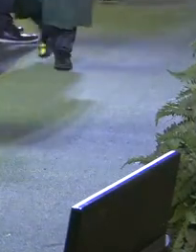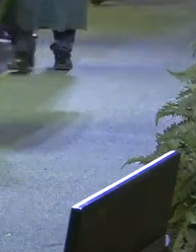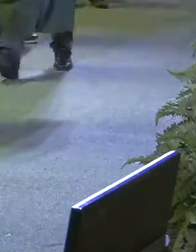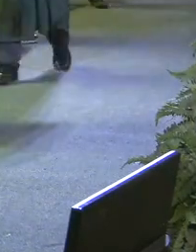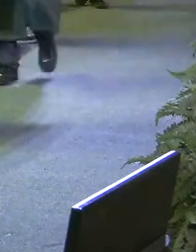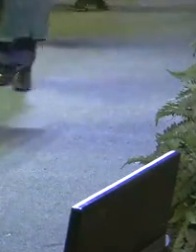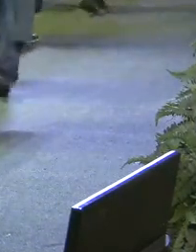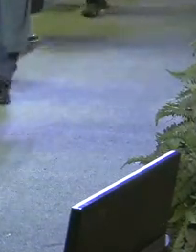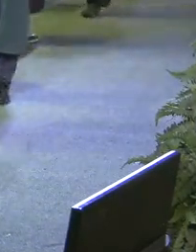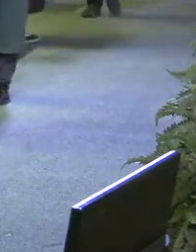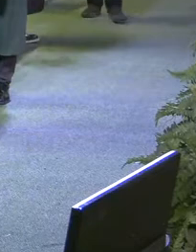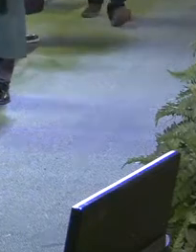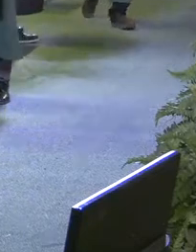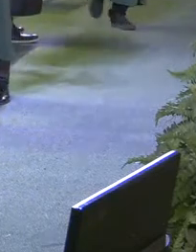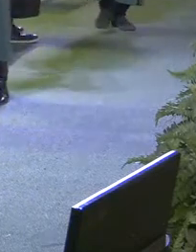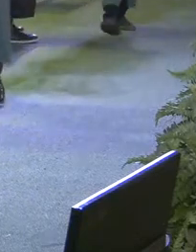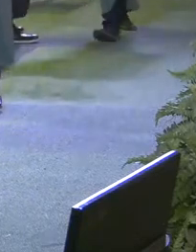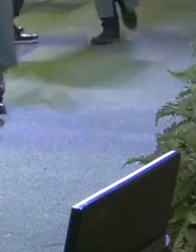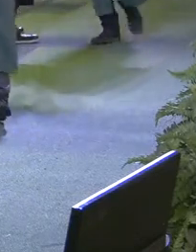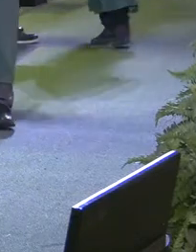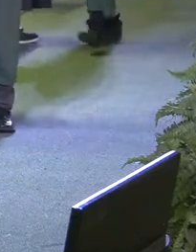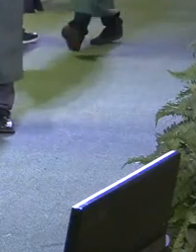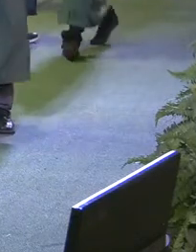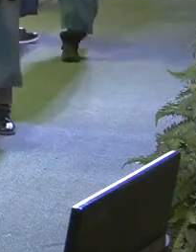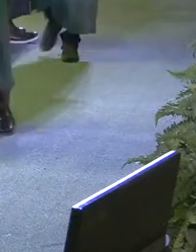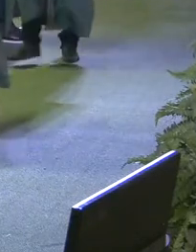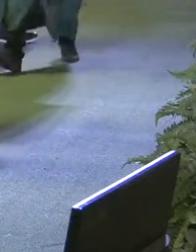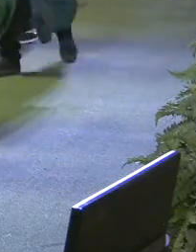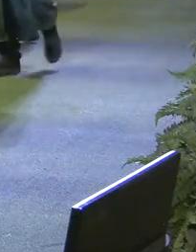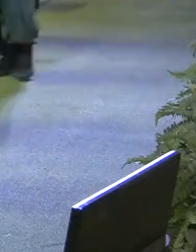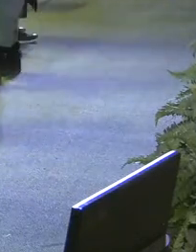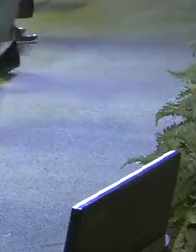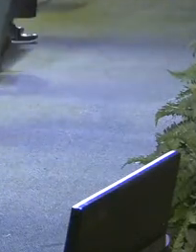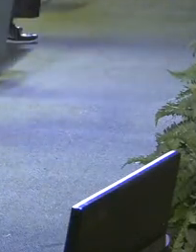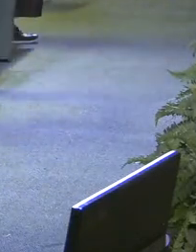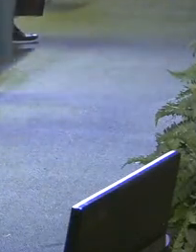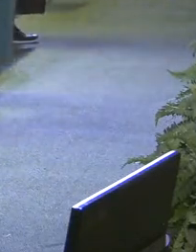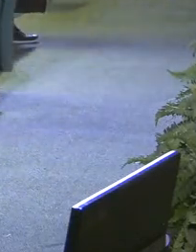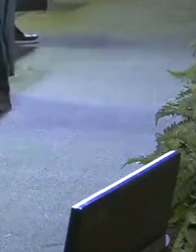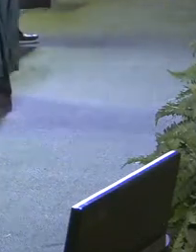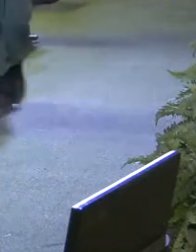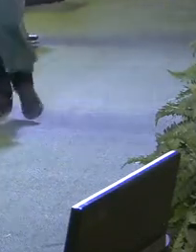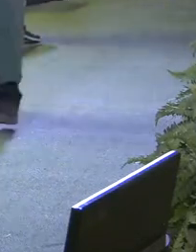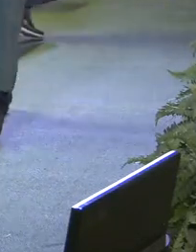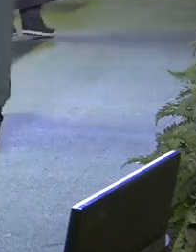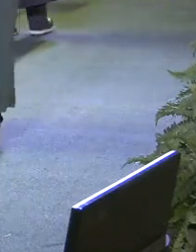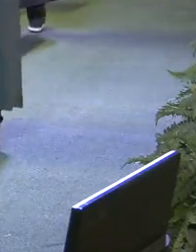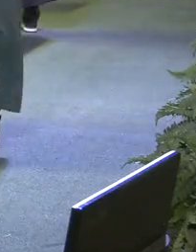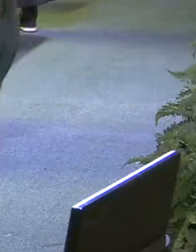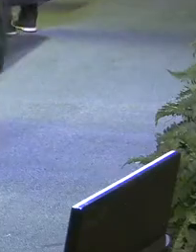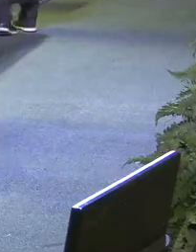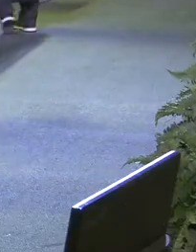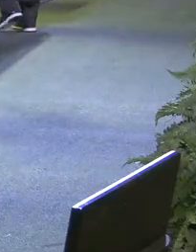And last but not least, Joshua Nathaniel Zimmerer.